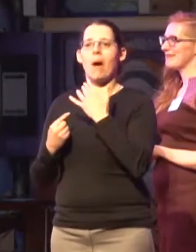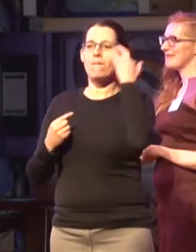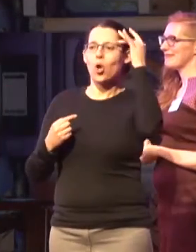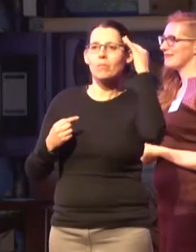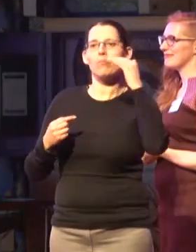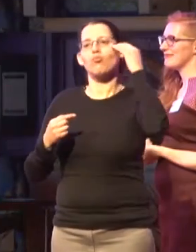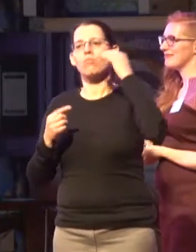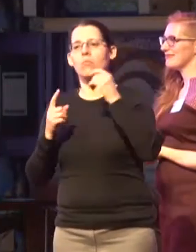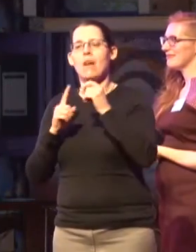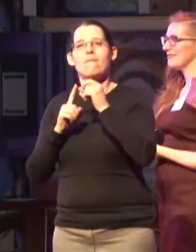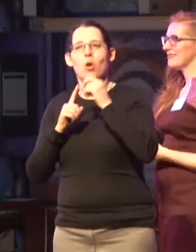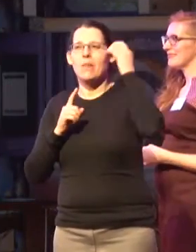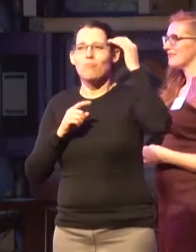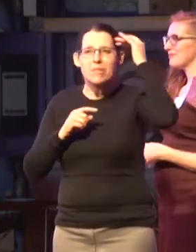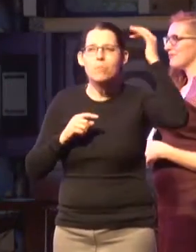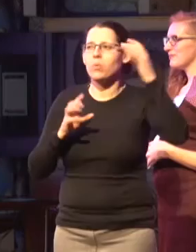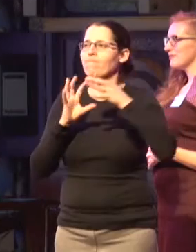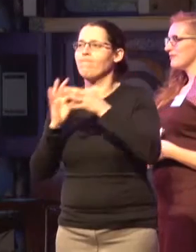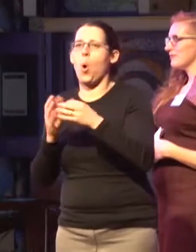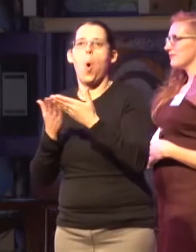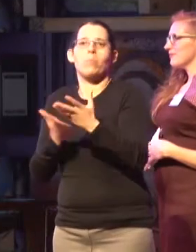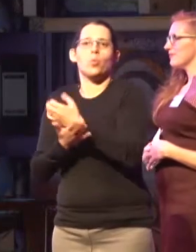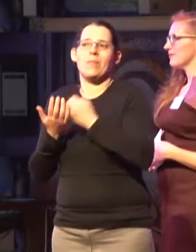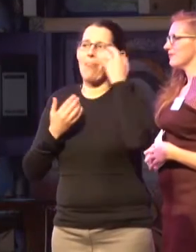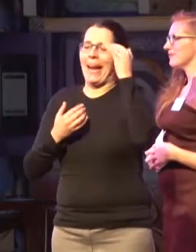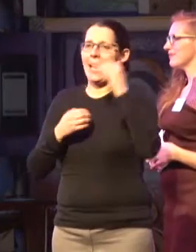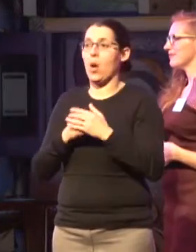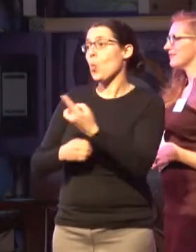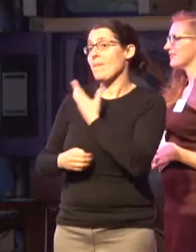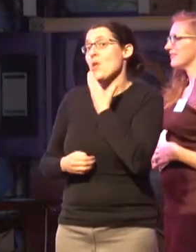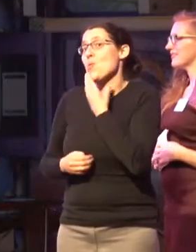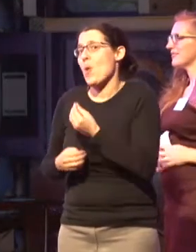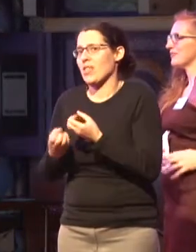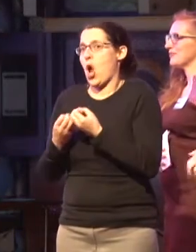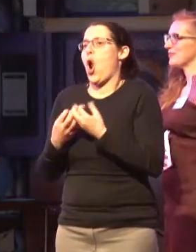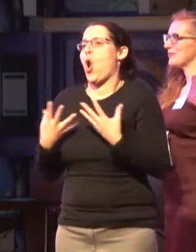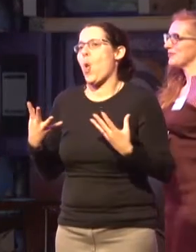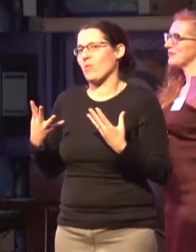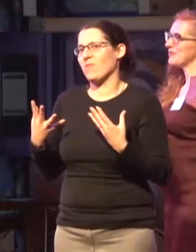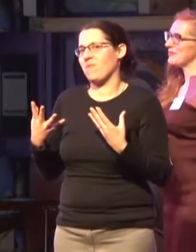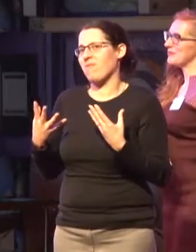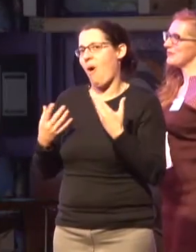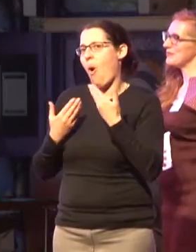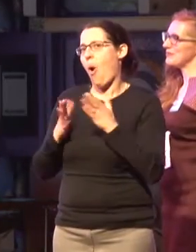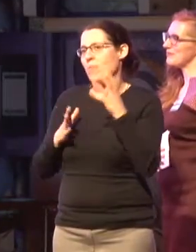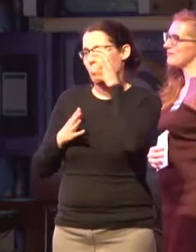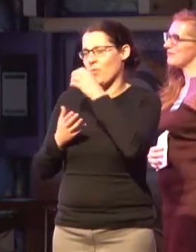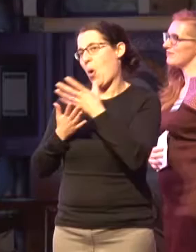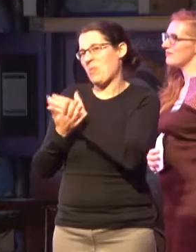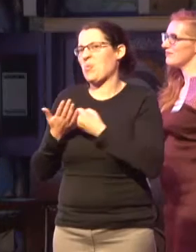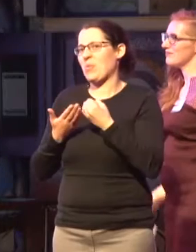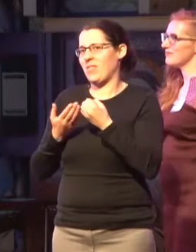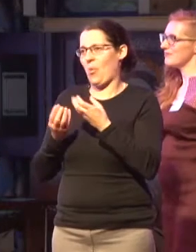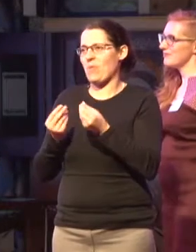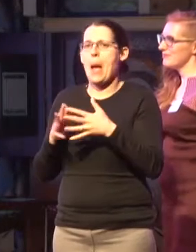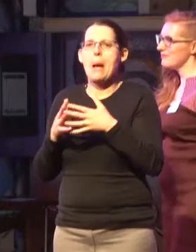source thinking, and we have utilised a lot of open source software, mostly Lumio,